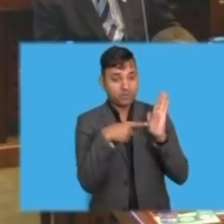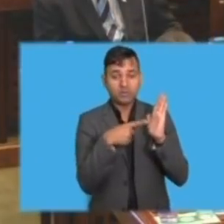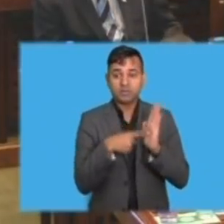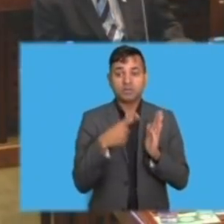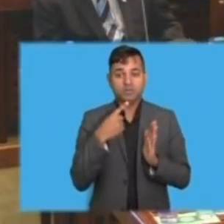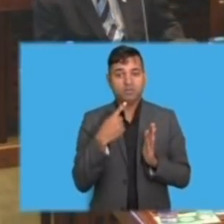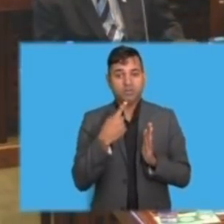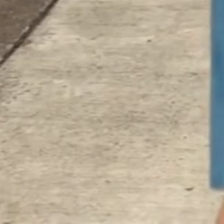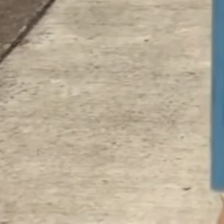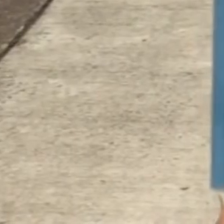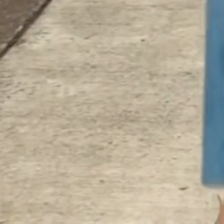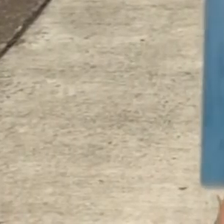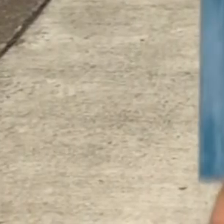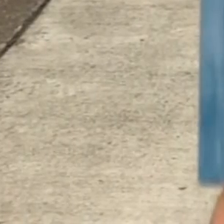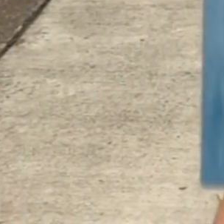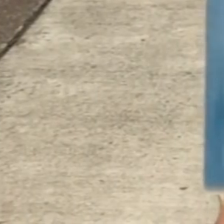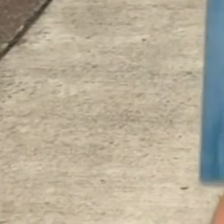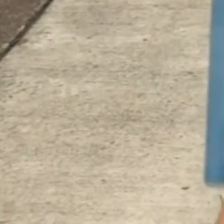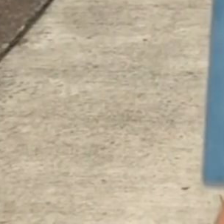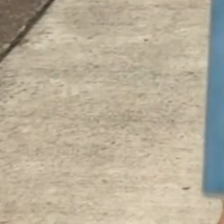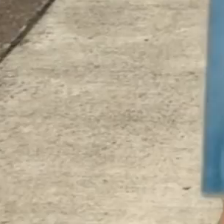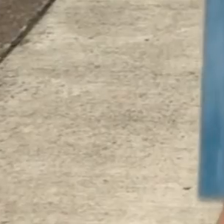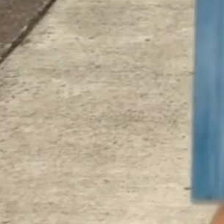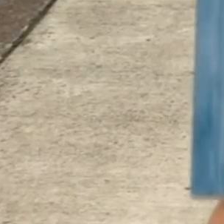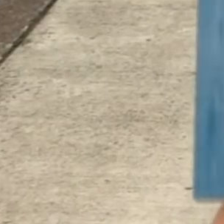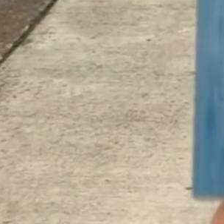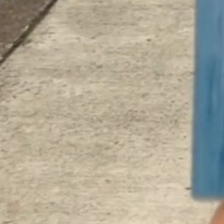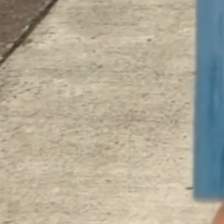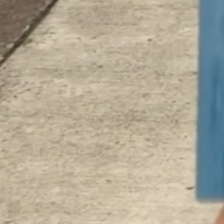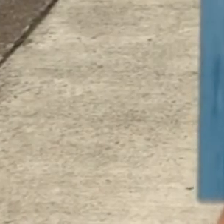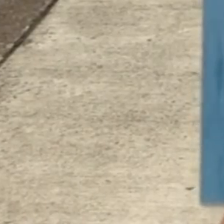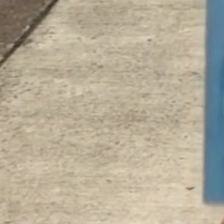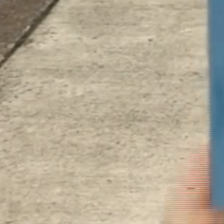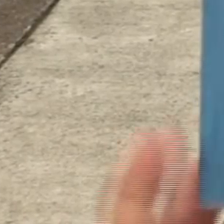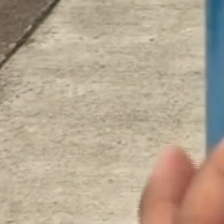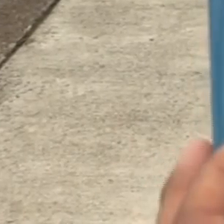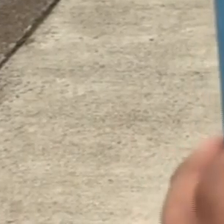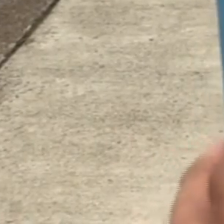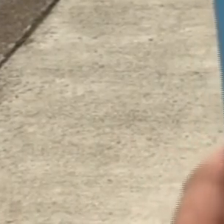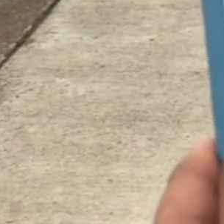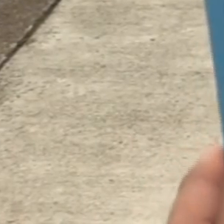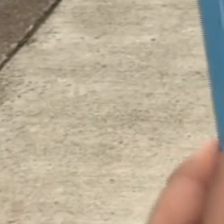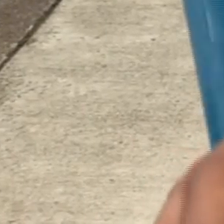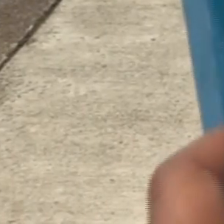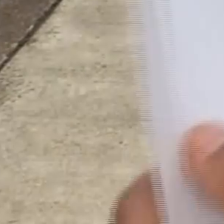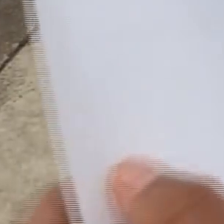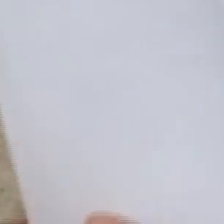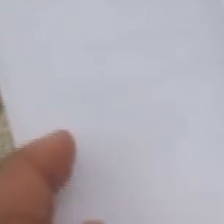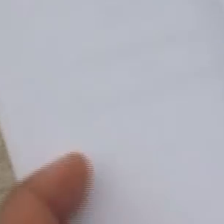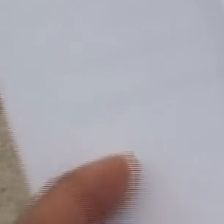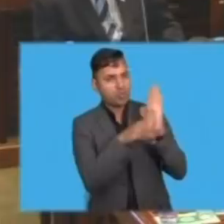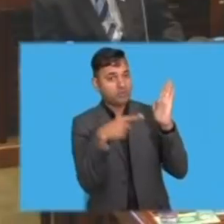are all Fijians united by common and equal citizenry. Because of our Constitution, for the first time